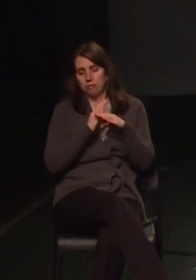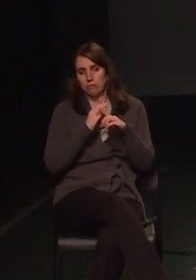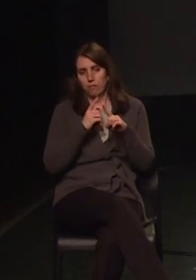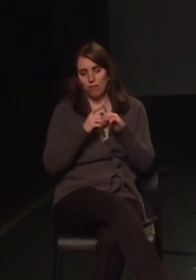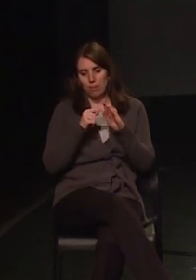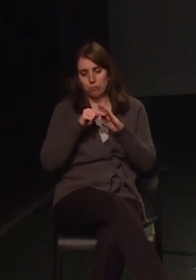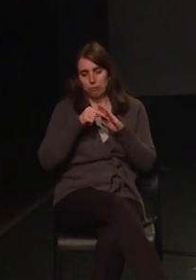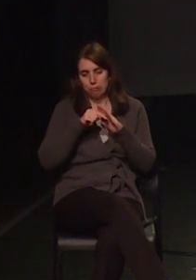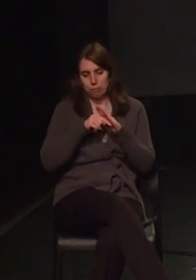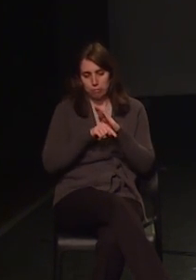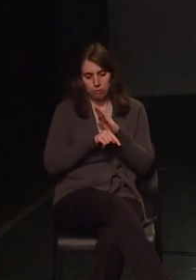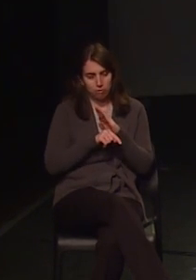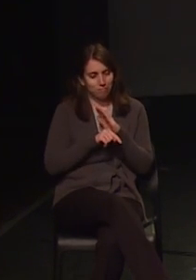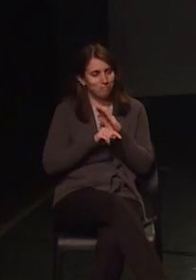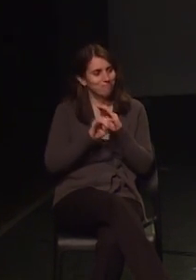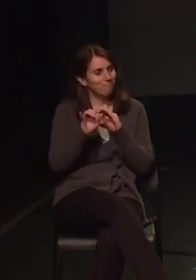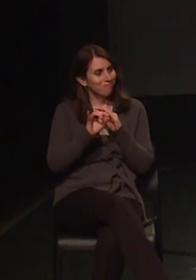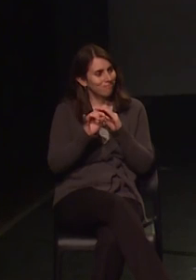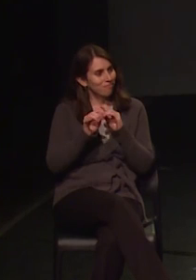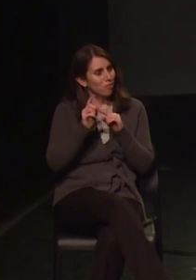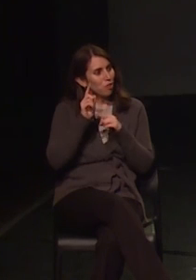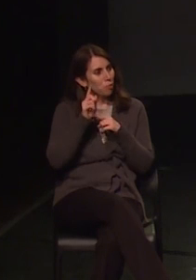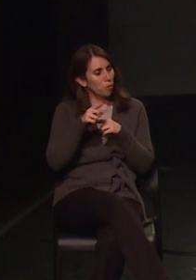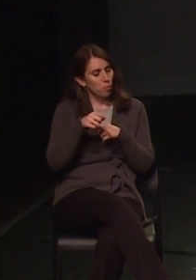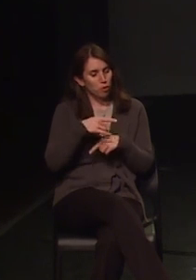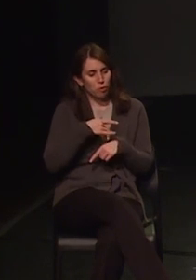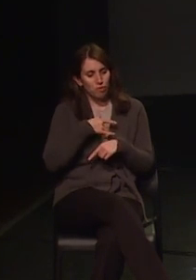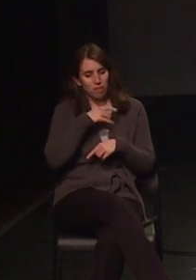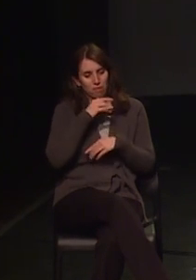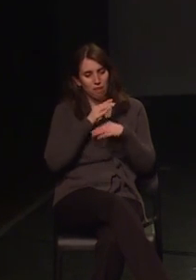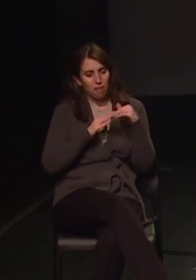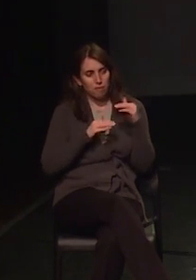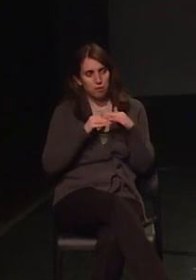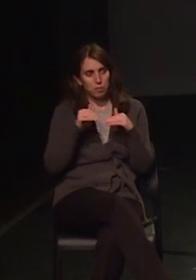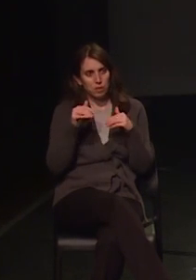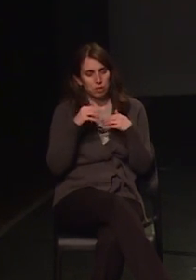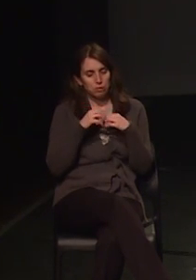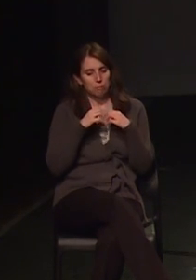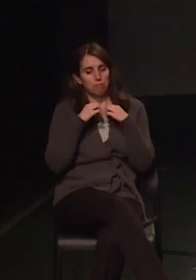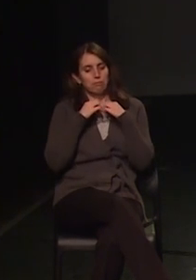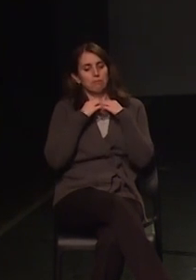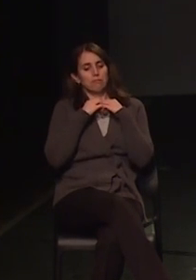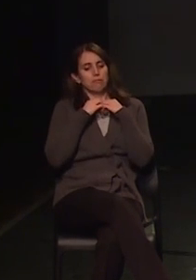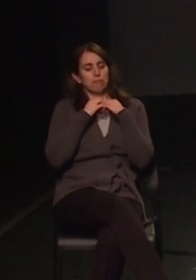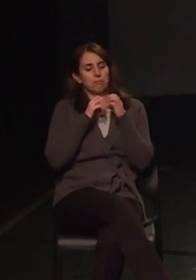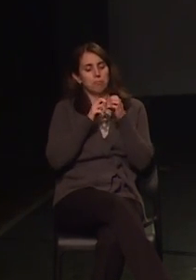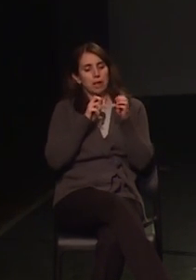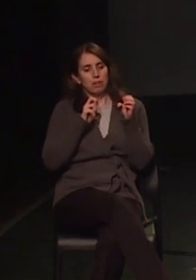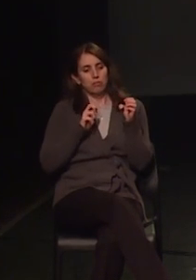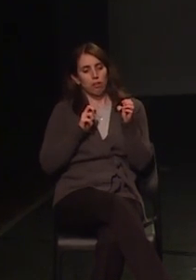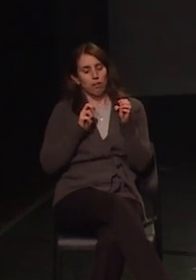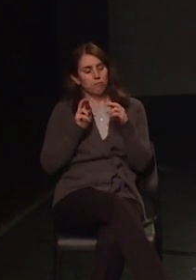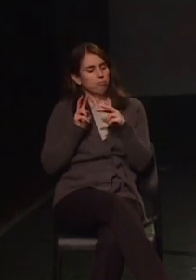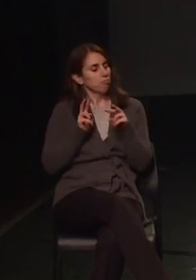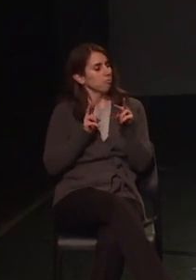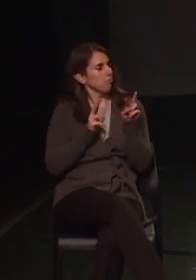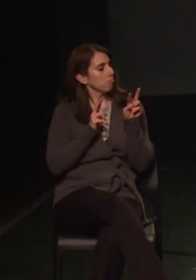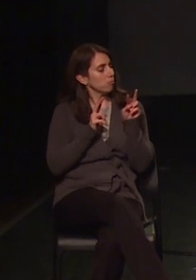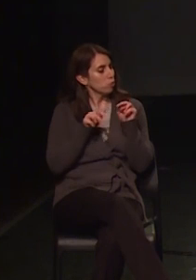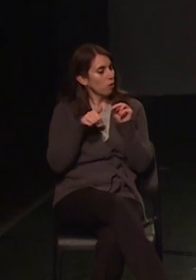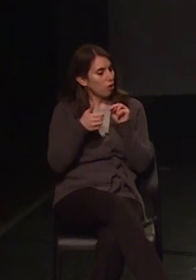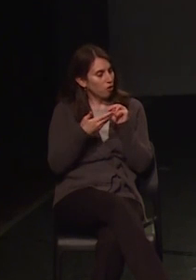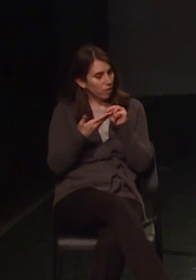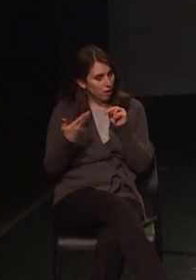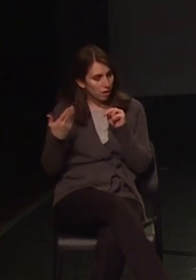the moment you felt discomfort, you backed away and turned your gaze towards something else. And I think increasingly people are